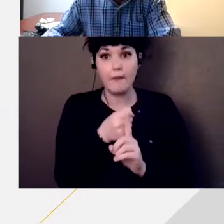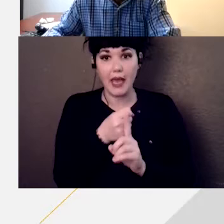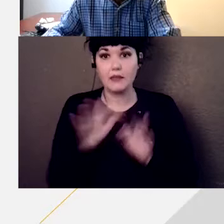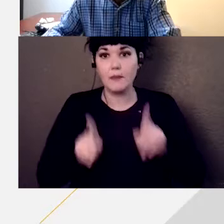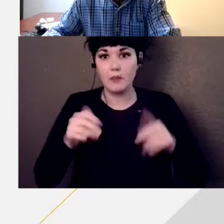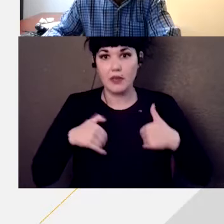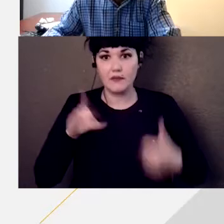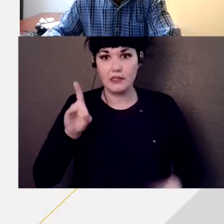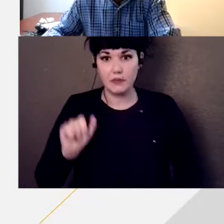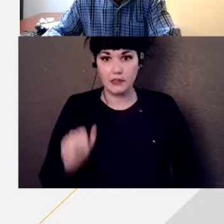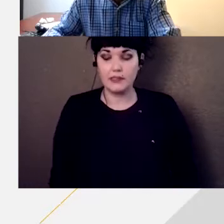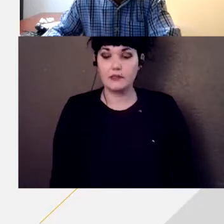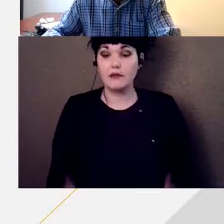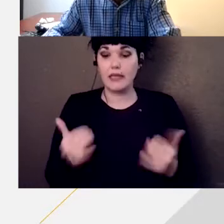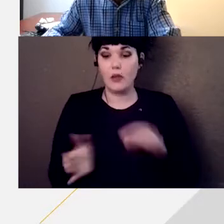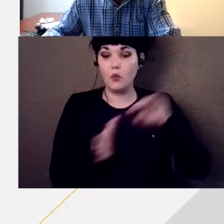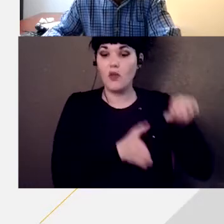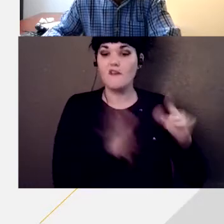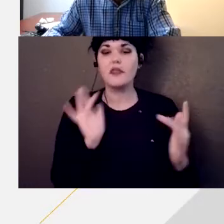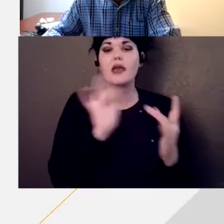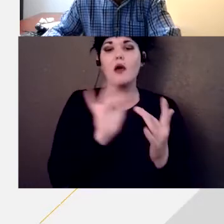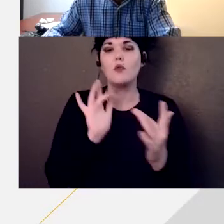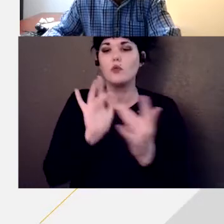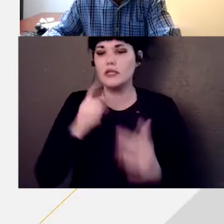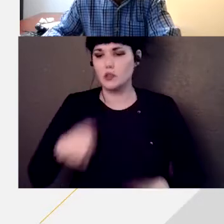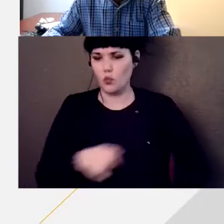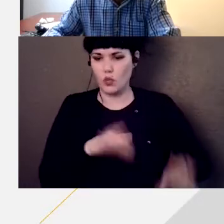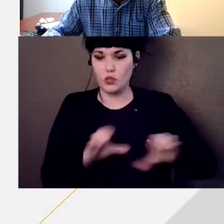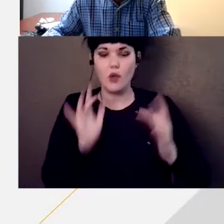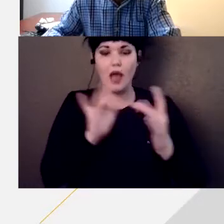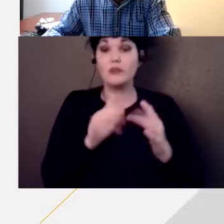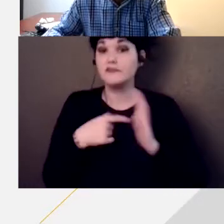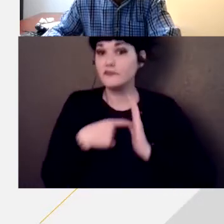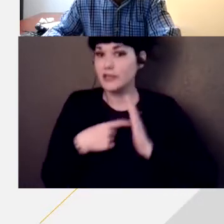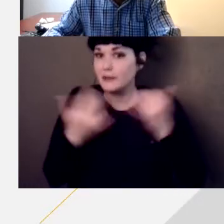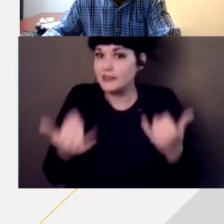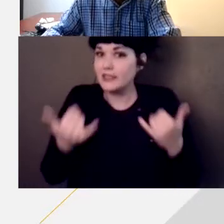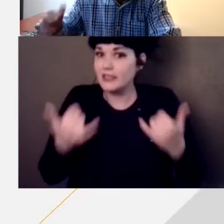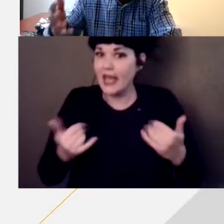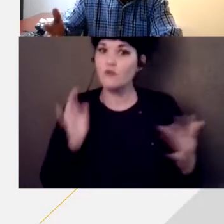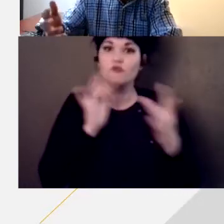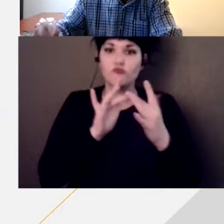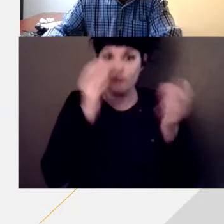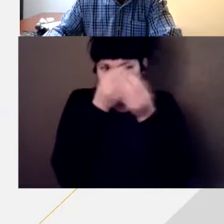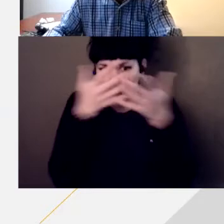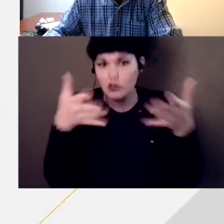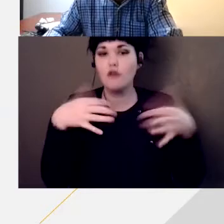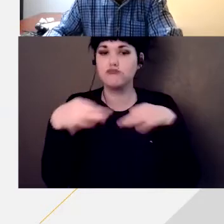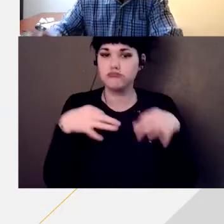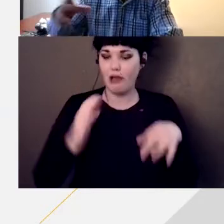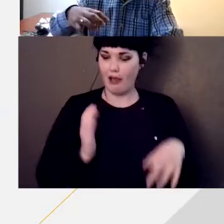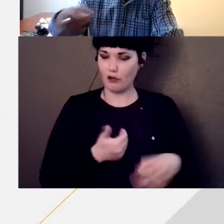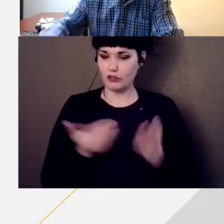And then as far as the outreach side of it, it's conducting outreach like today, where we let people know of the services we provide, which is exactly